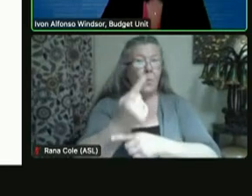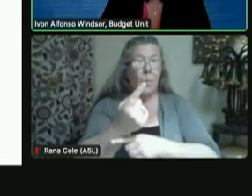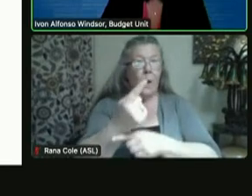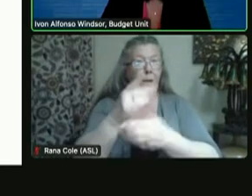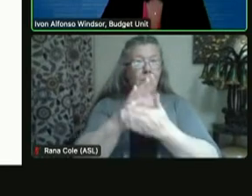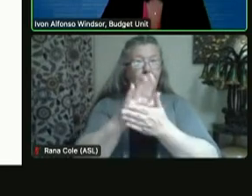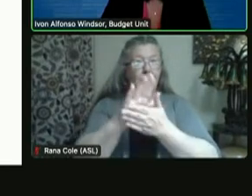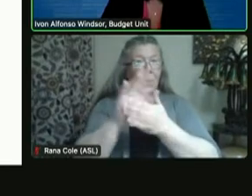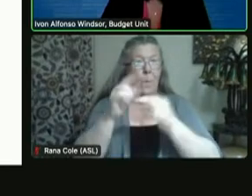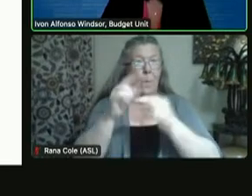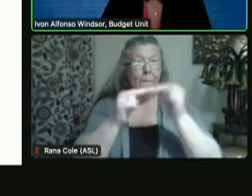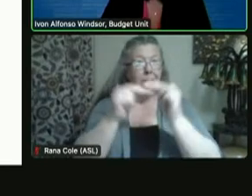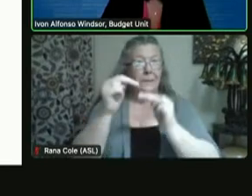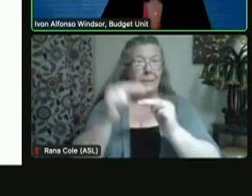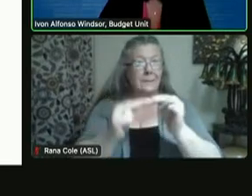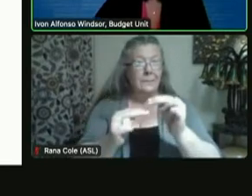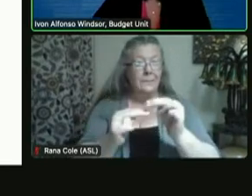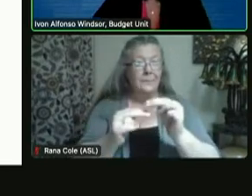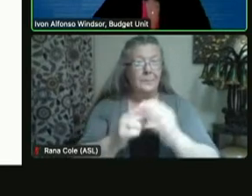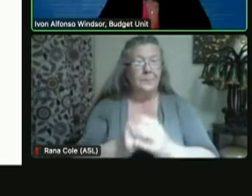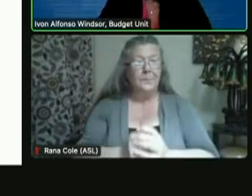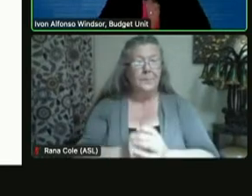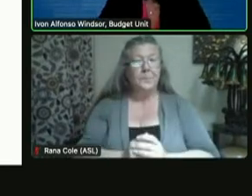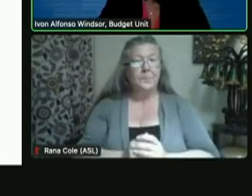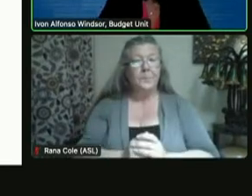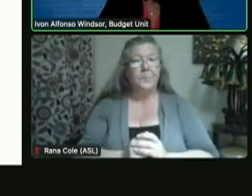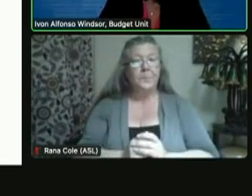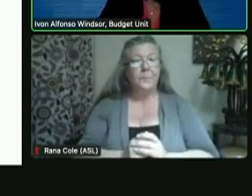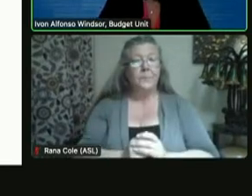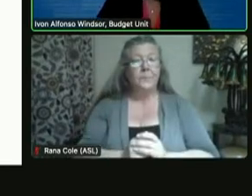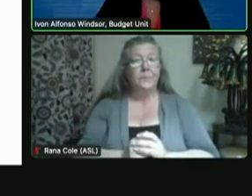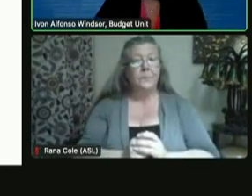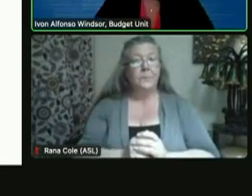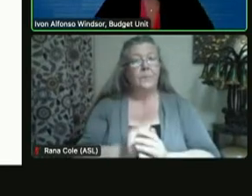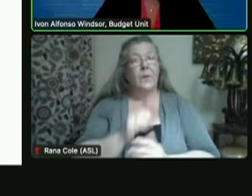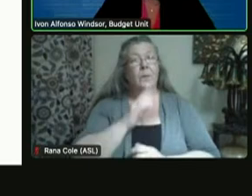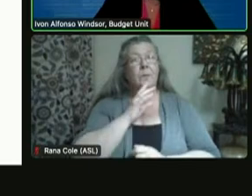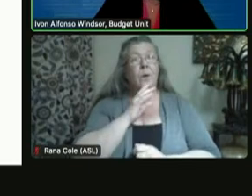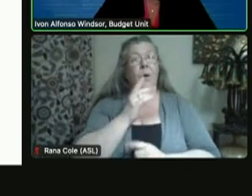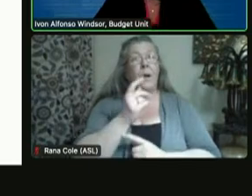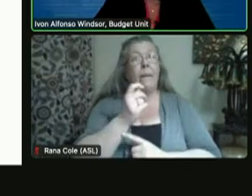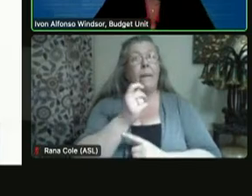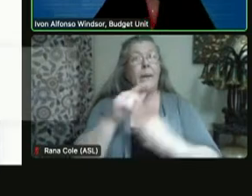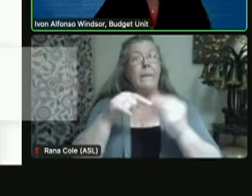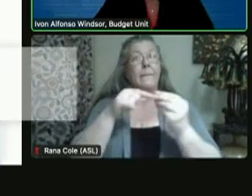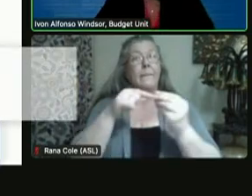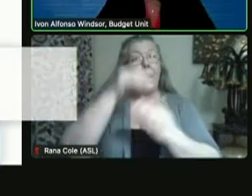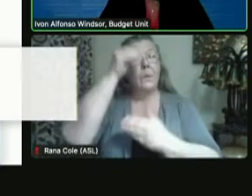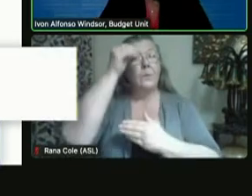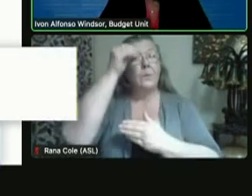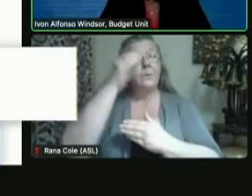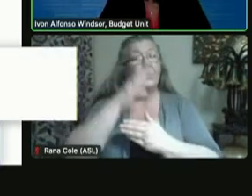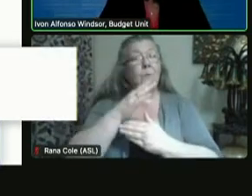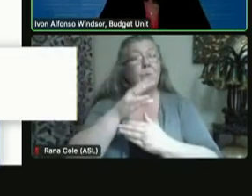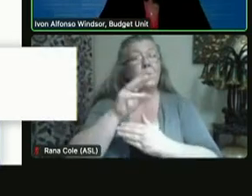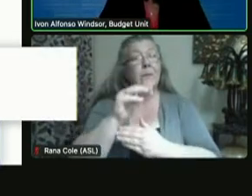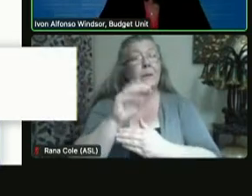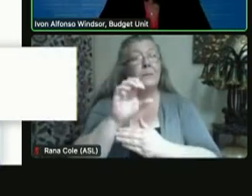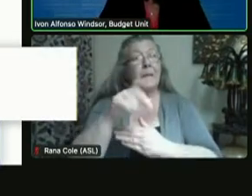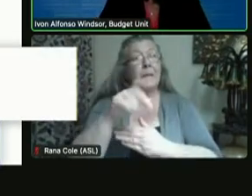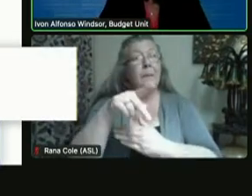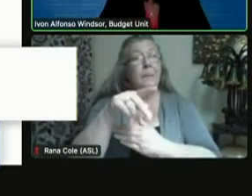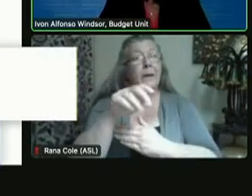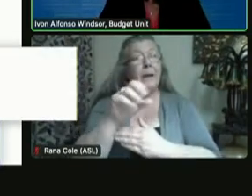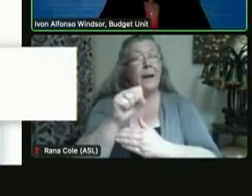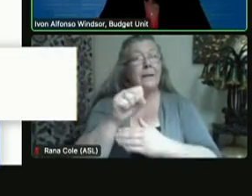Next slide, please. Now we're going to talk a little bit about the MCPS students receiving services and the